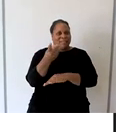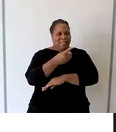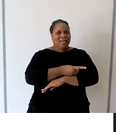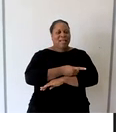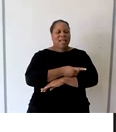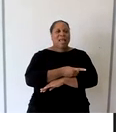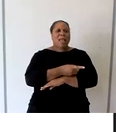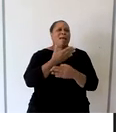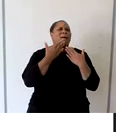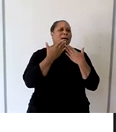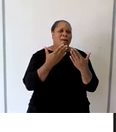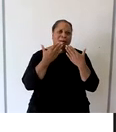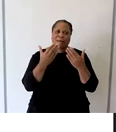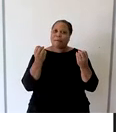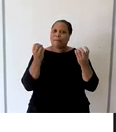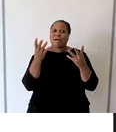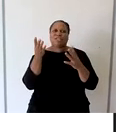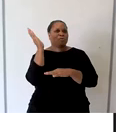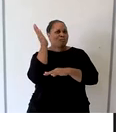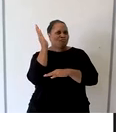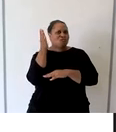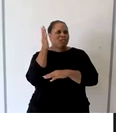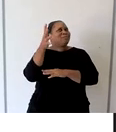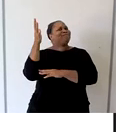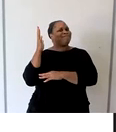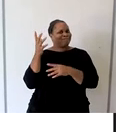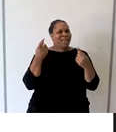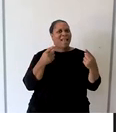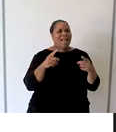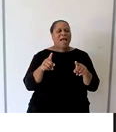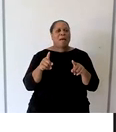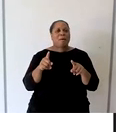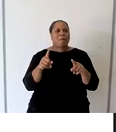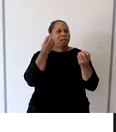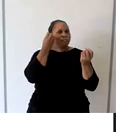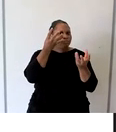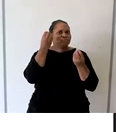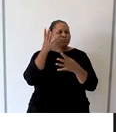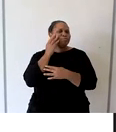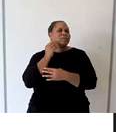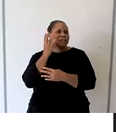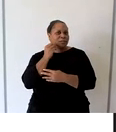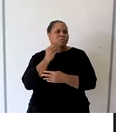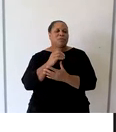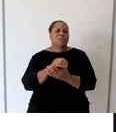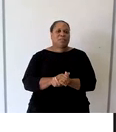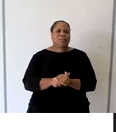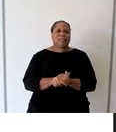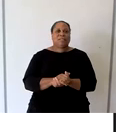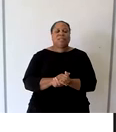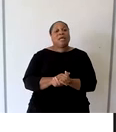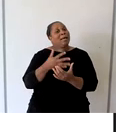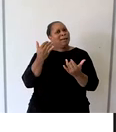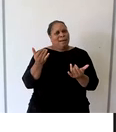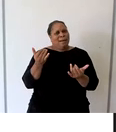to all of the presentations that have already happened and for sharing your knowledge and experiences. So I